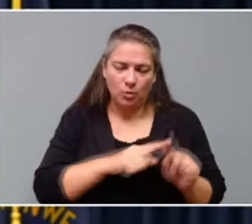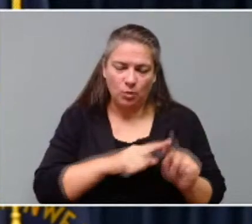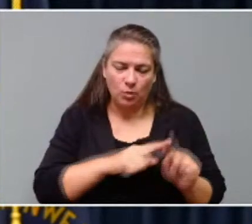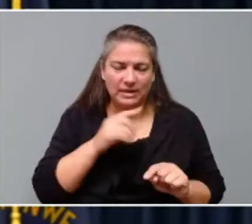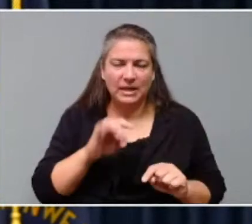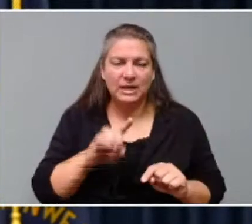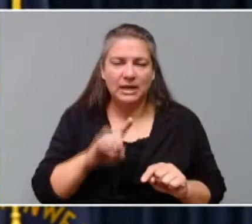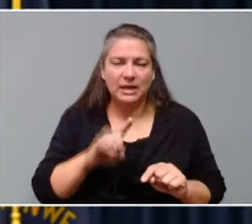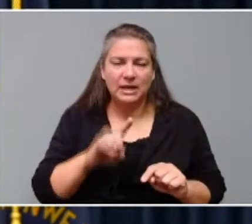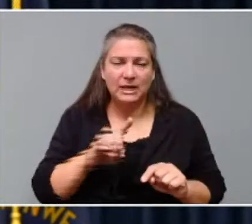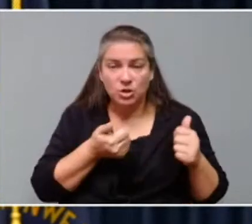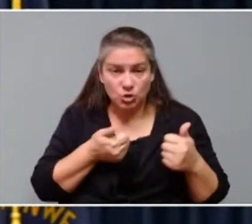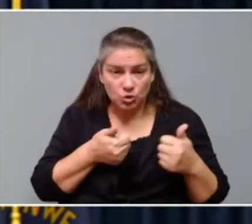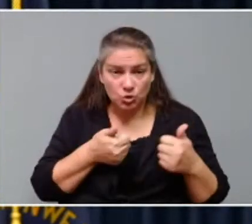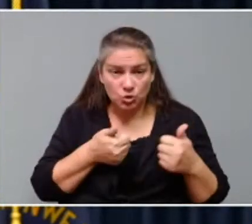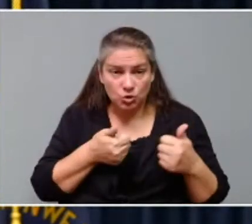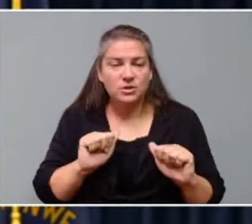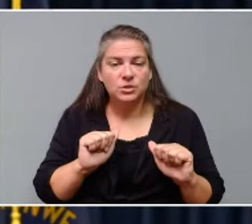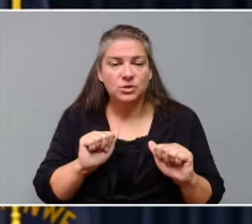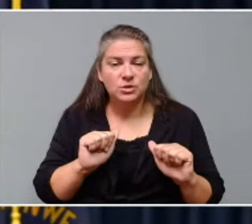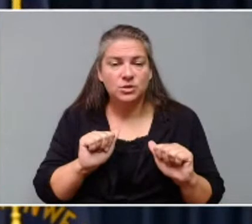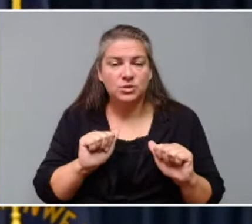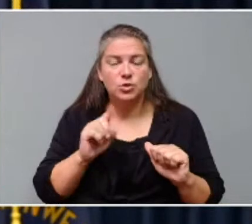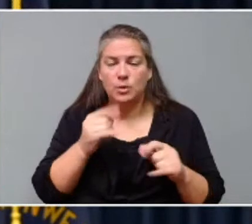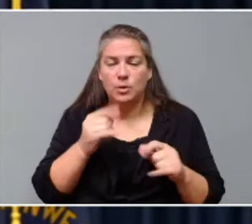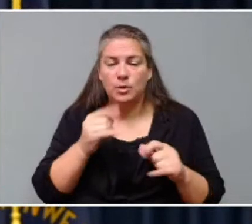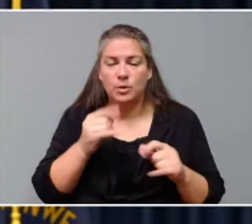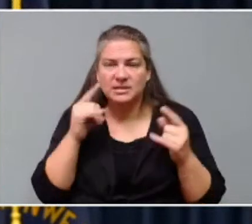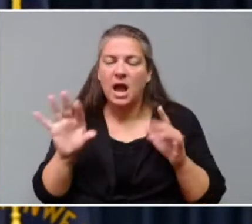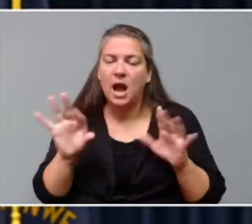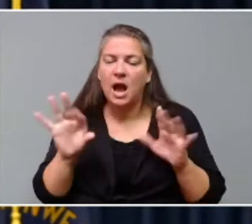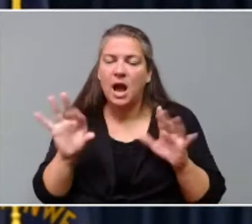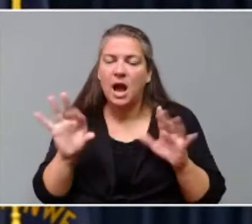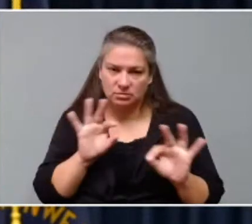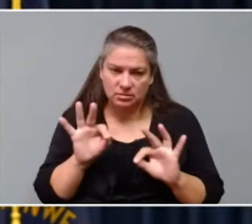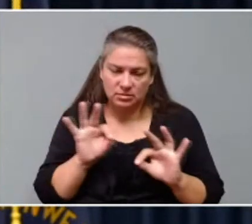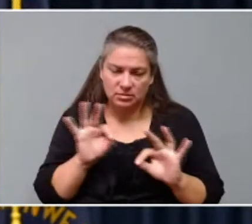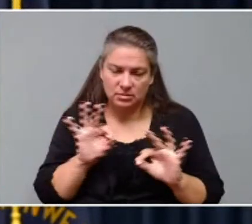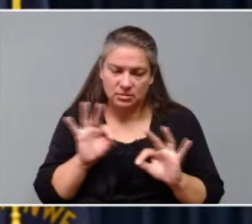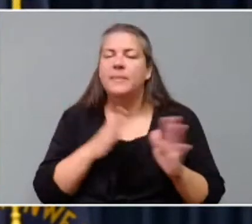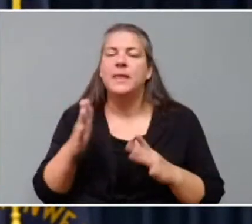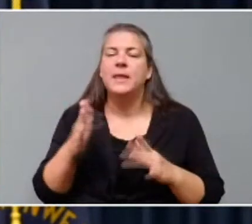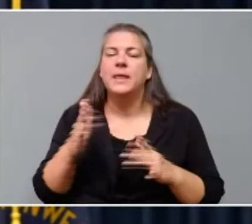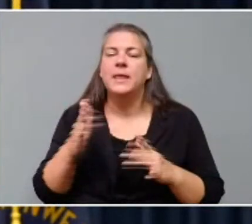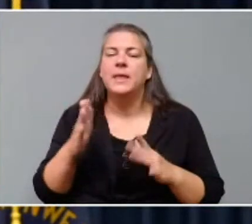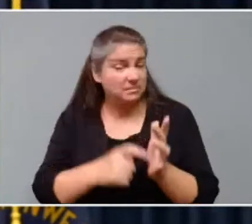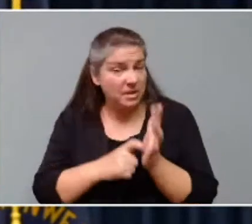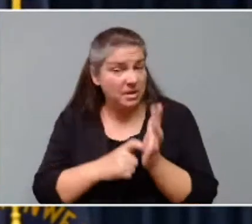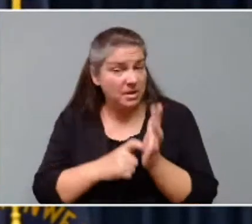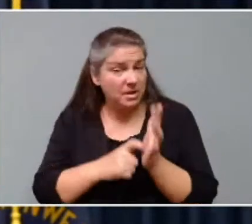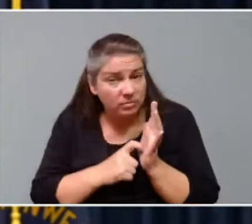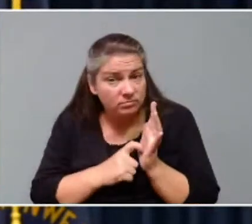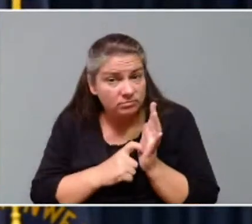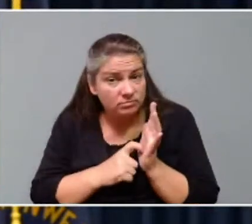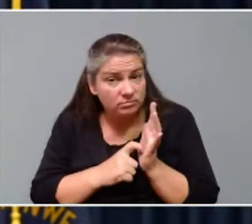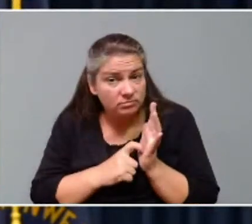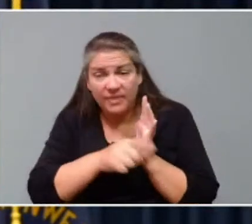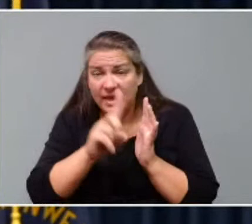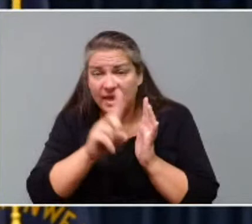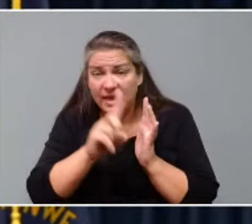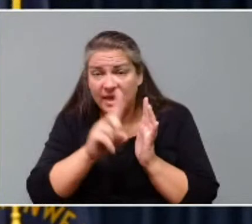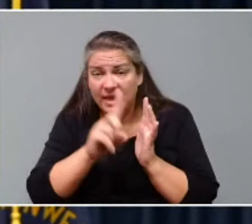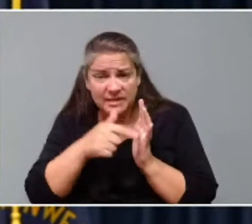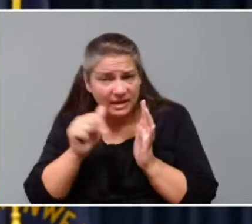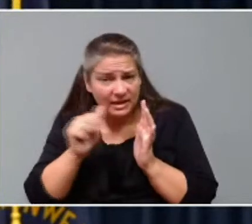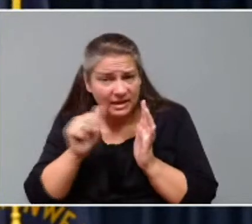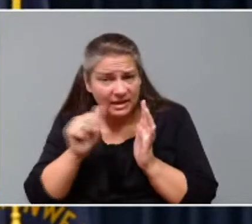Attempted to do mask optional and now had to go to mask mandatory. And I think they tell you they did their best. They tried to use all